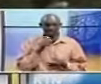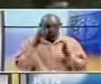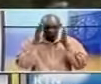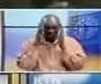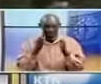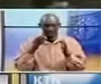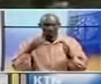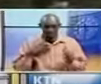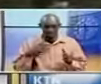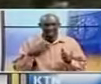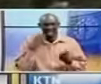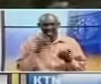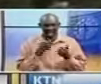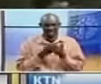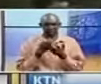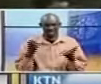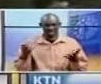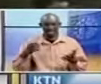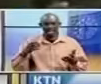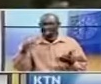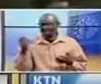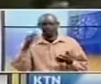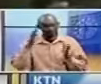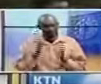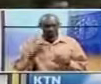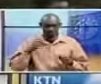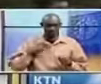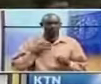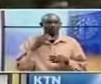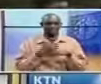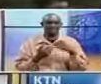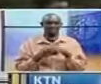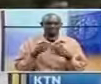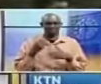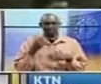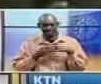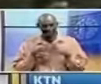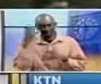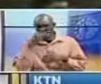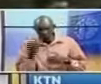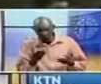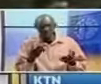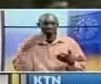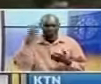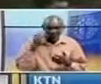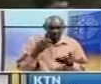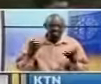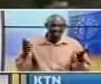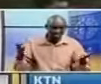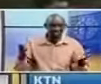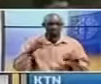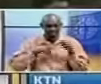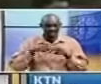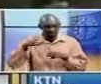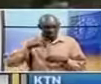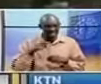concentrate on the hardware. Anyone can build a nice, beautiful hotel or lodge. We as